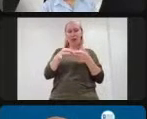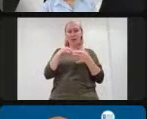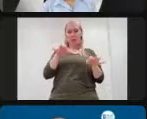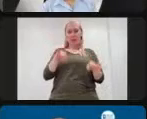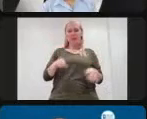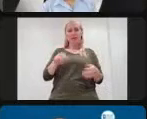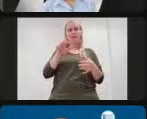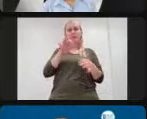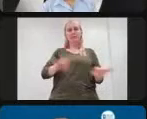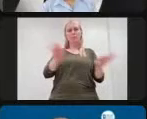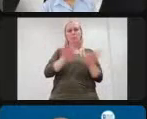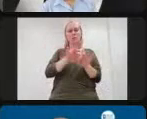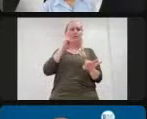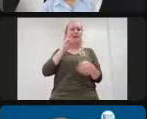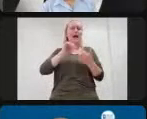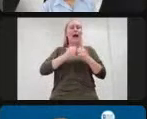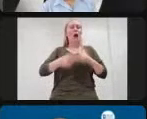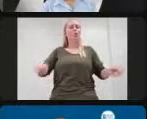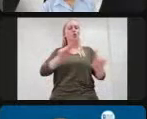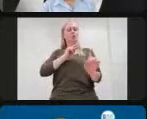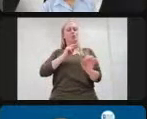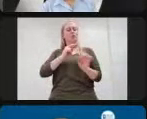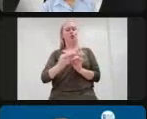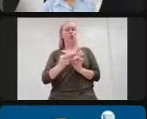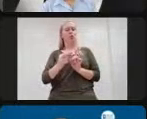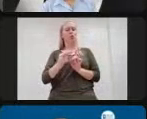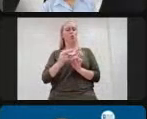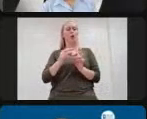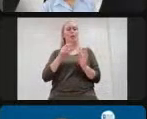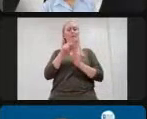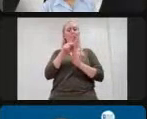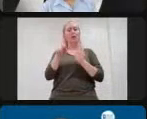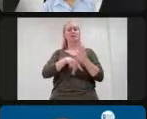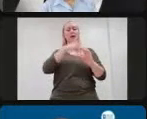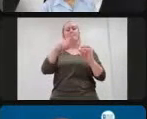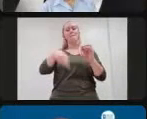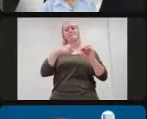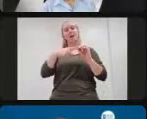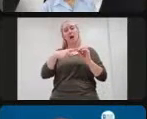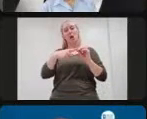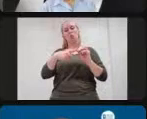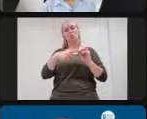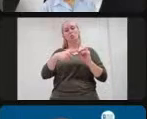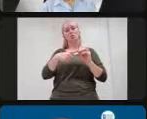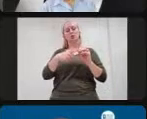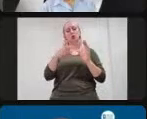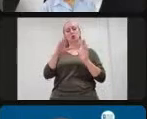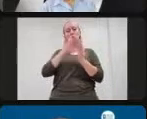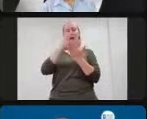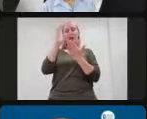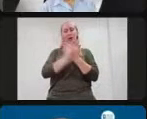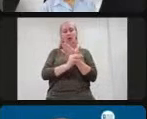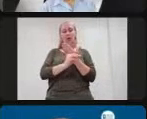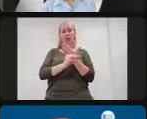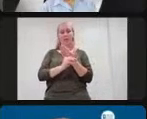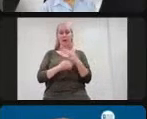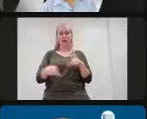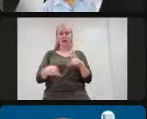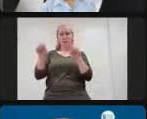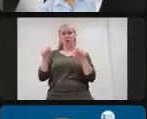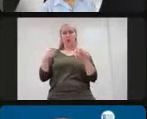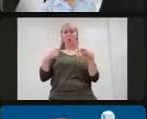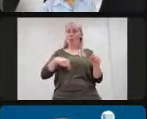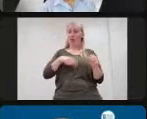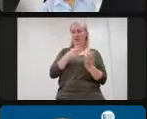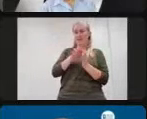you see the policy about curriculum adoption? Because you're the final endpoint of it, but we develop the policy for you, you don't